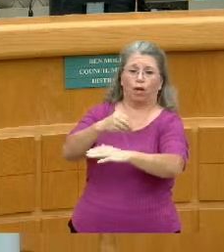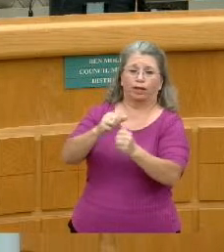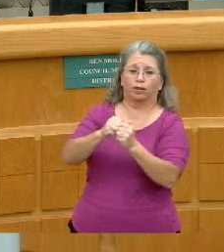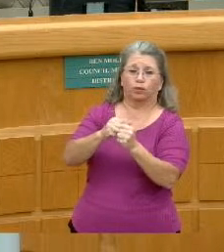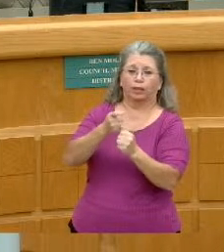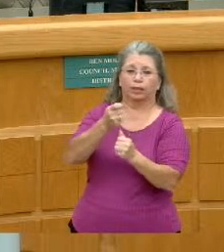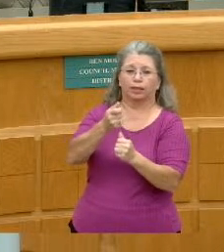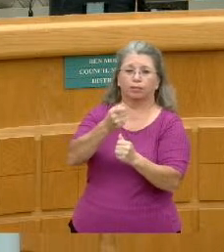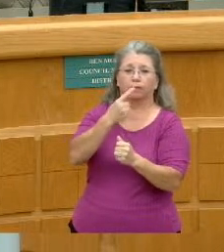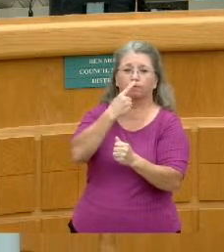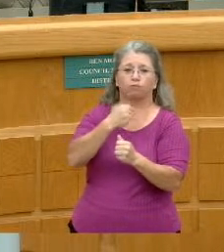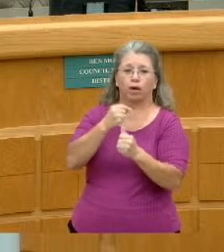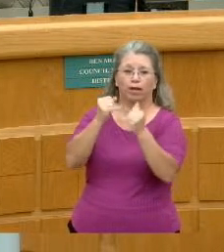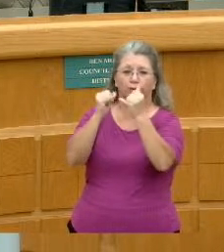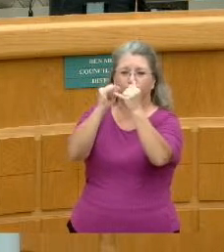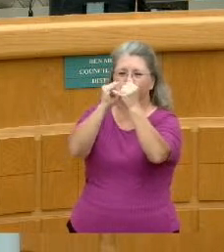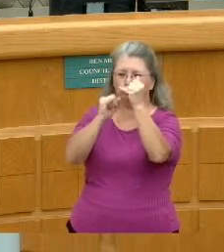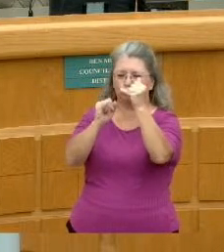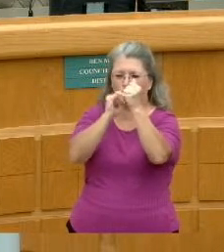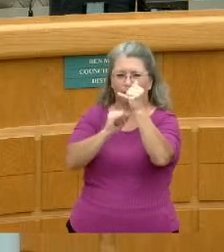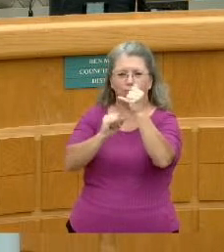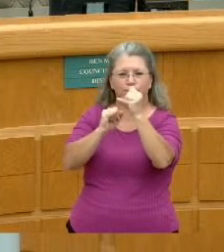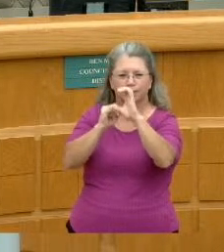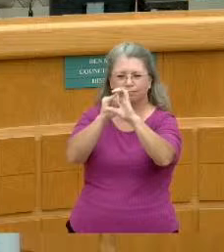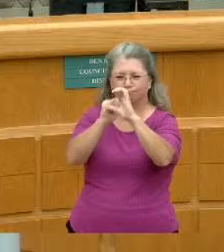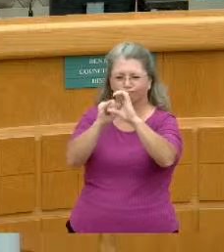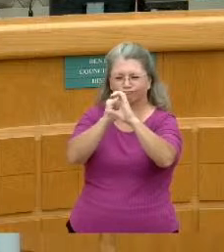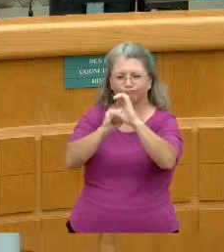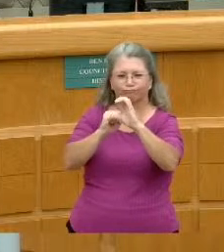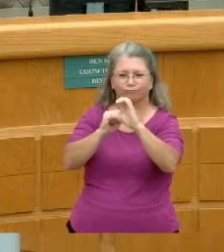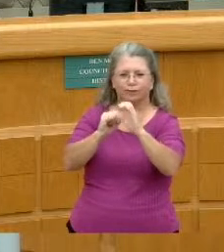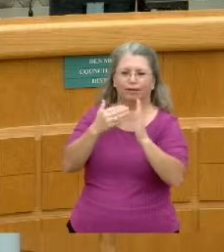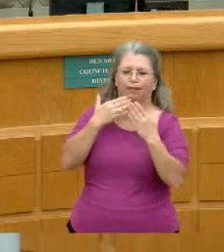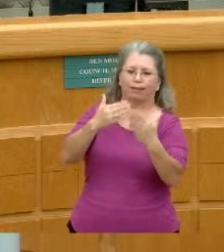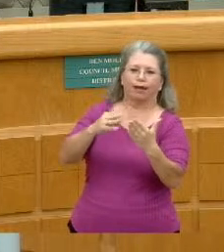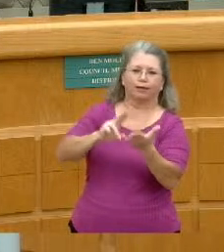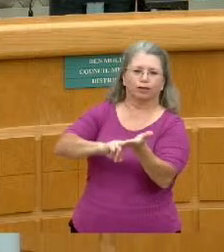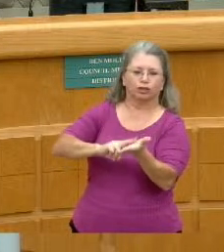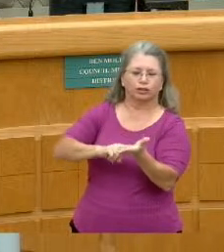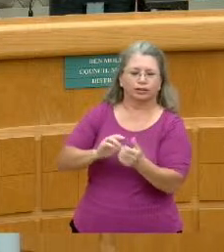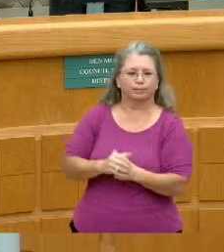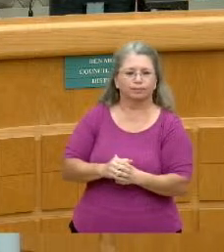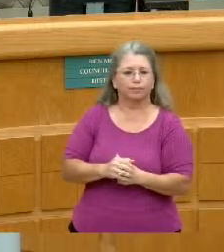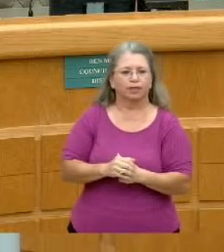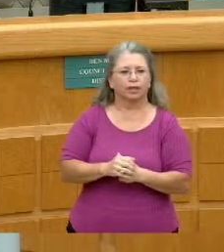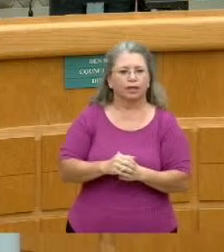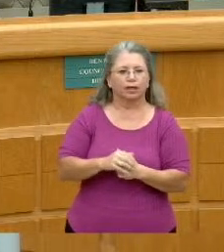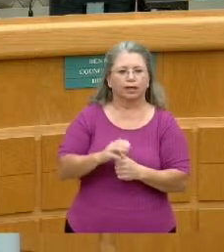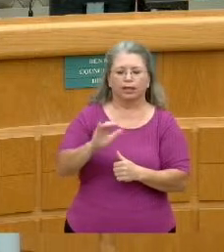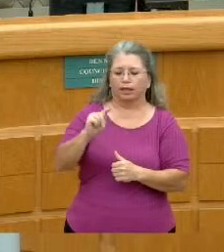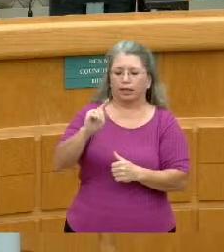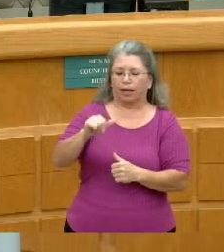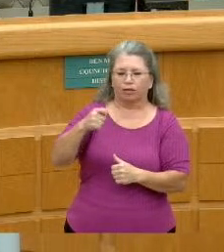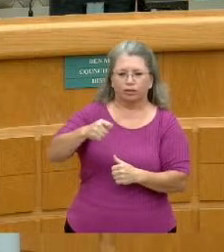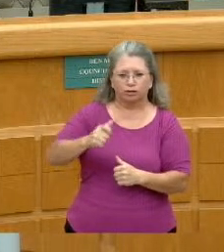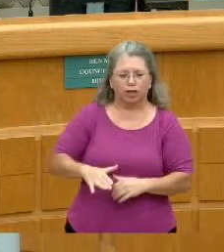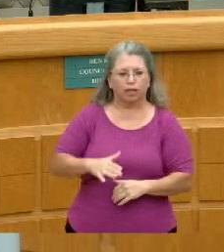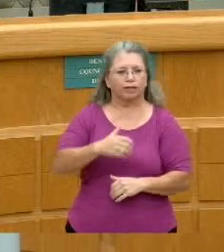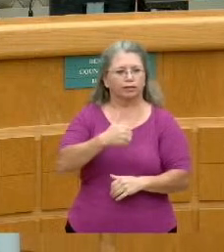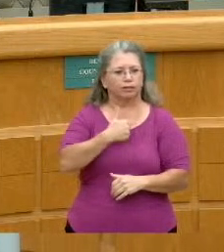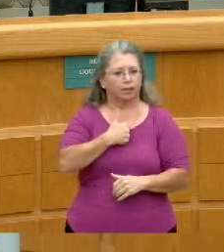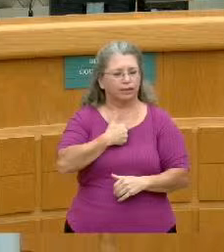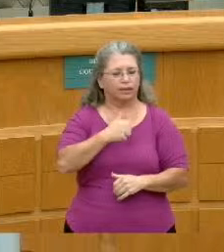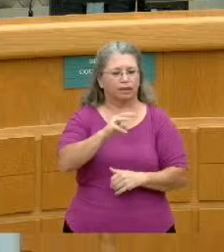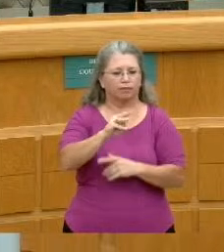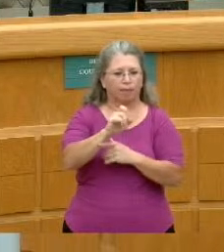of our appreciation. The county judge, Barbara Canales, and Mayor McComb and I have invited 3 of our